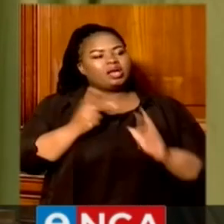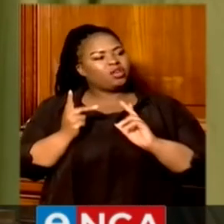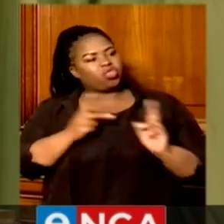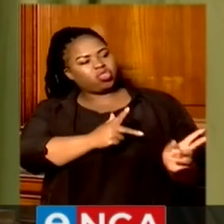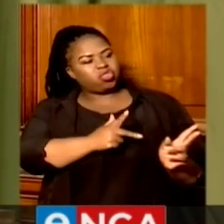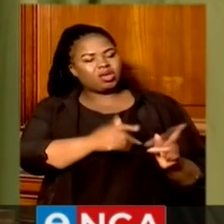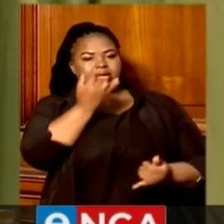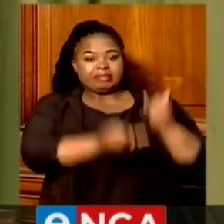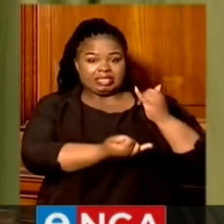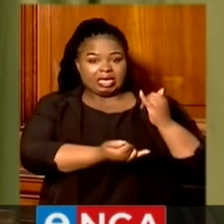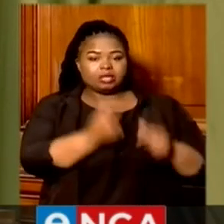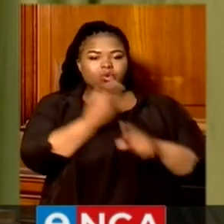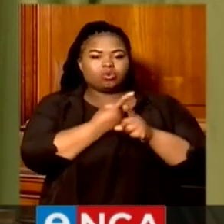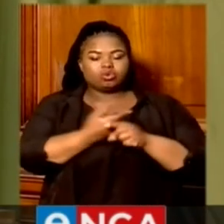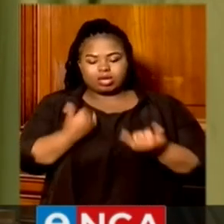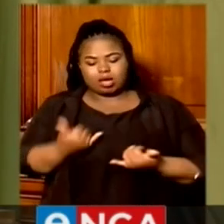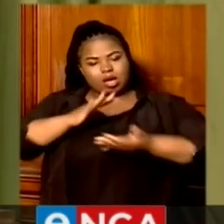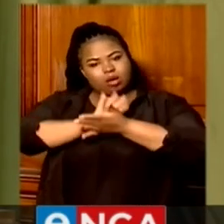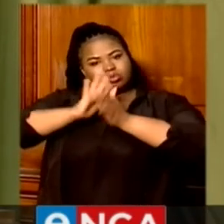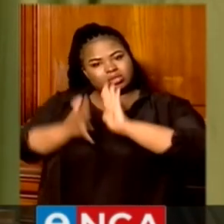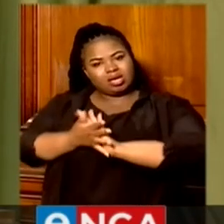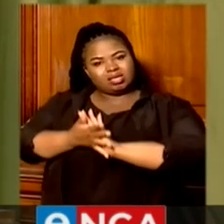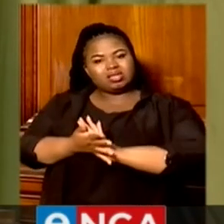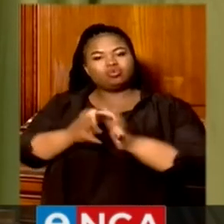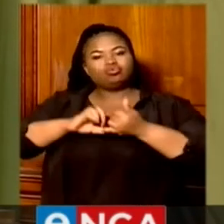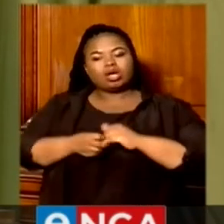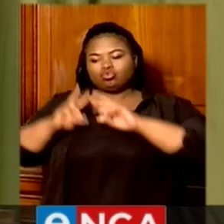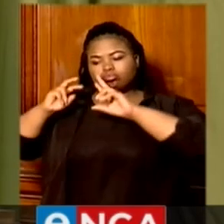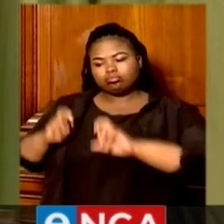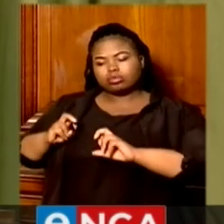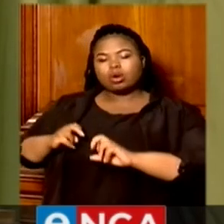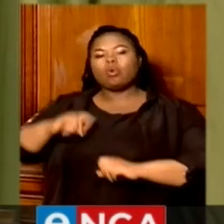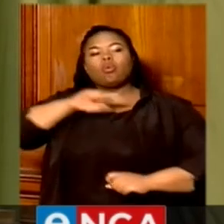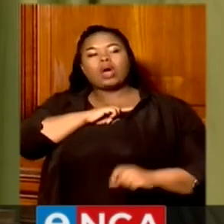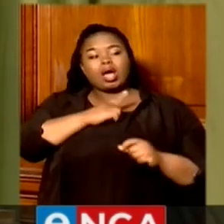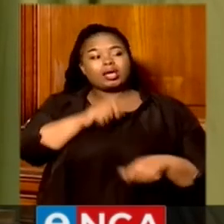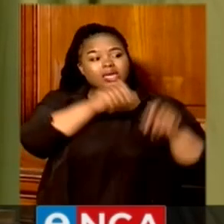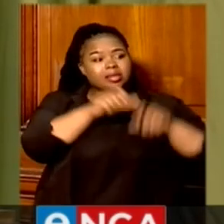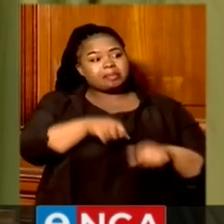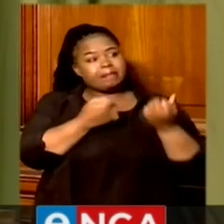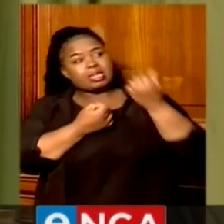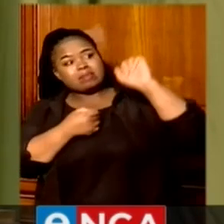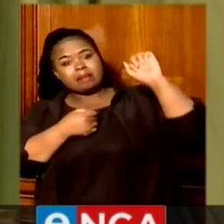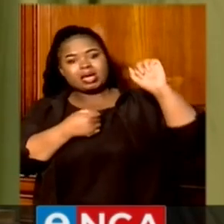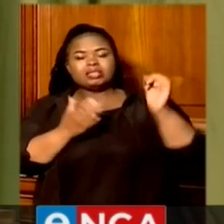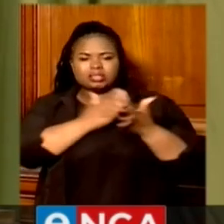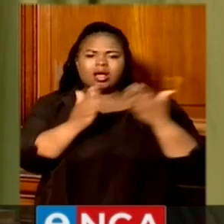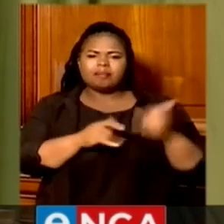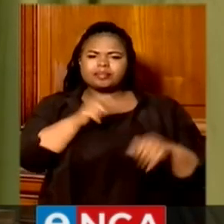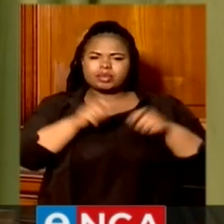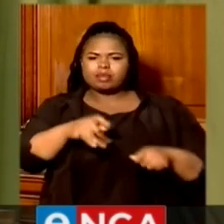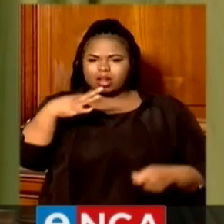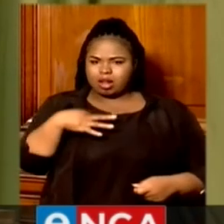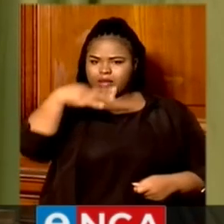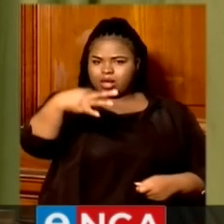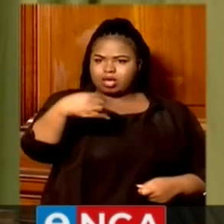is implementing a resource mechanism for applicants who have been declined and wish to review the decisions. Applicants can now direct